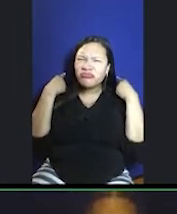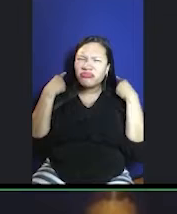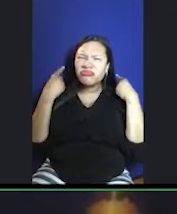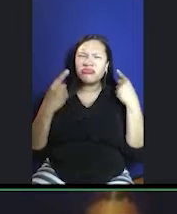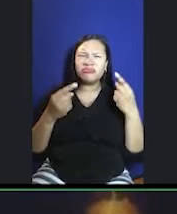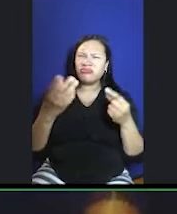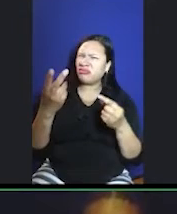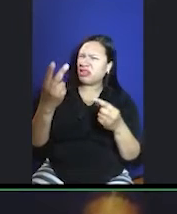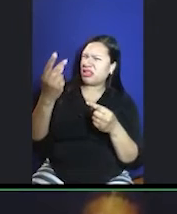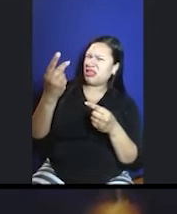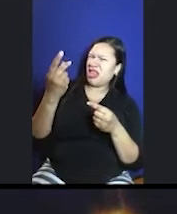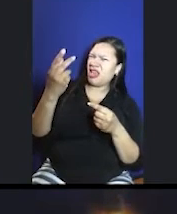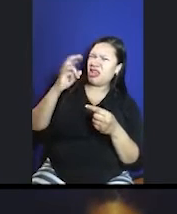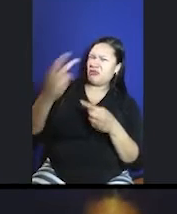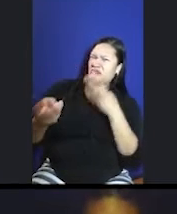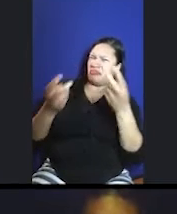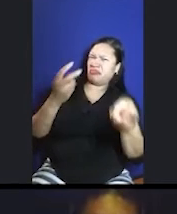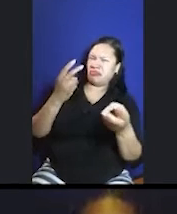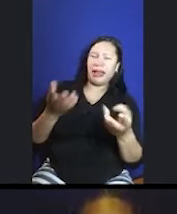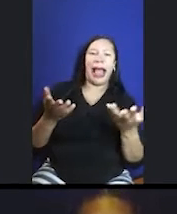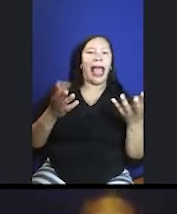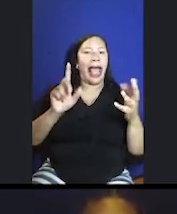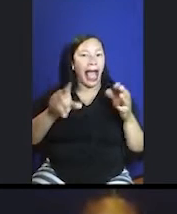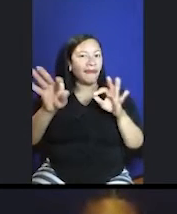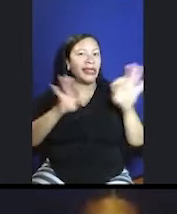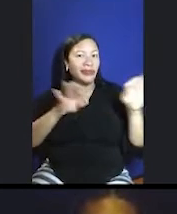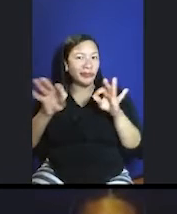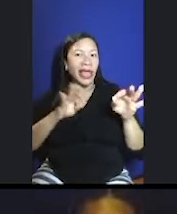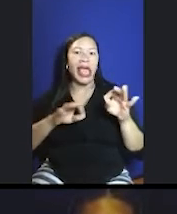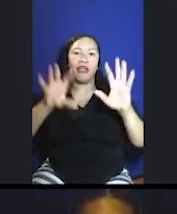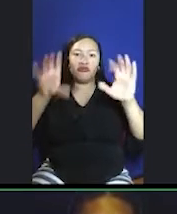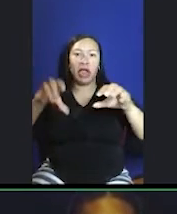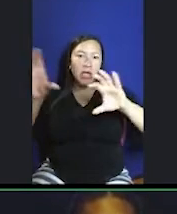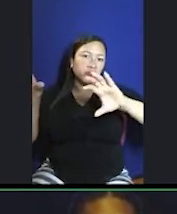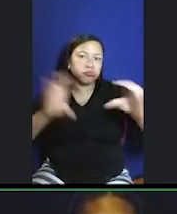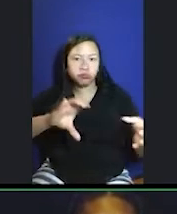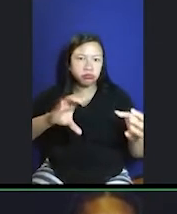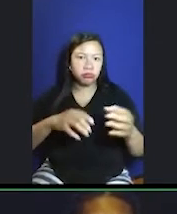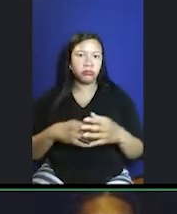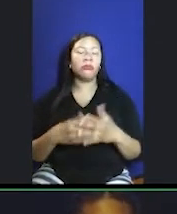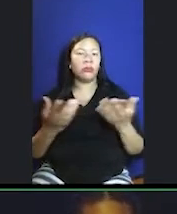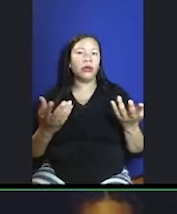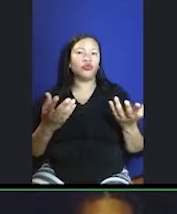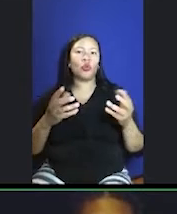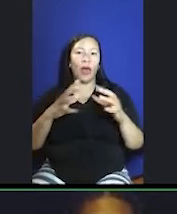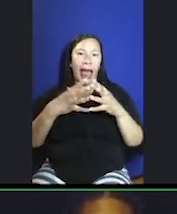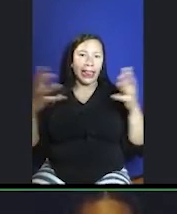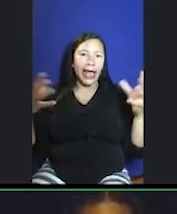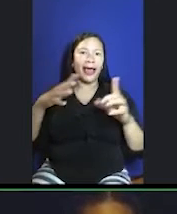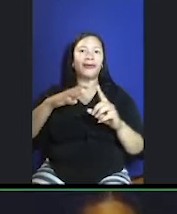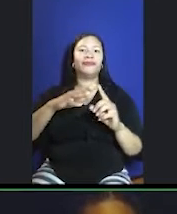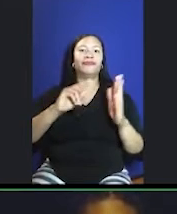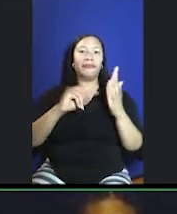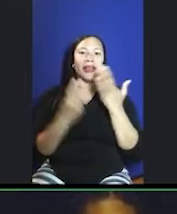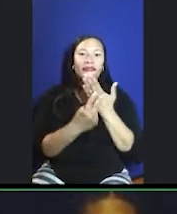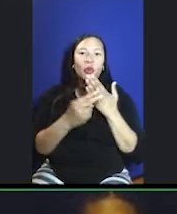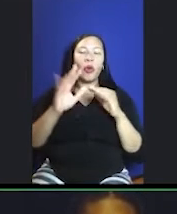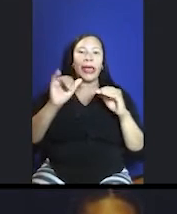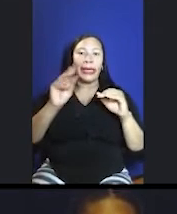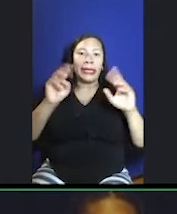cats and dogs falling from the sky?" So be like more direct about it. Yeah, so like a lot of metaphors, a lot of